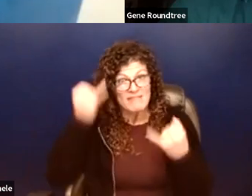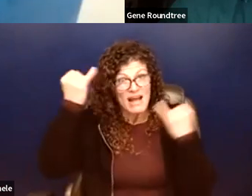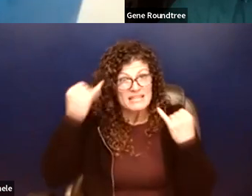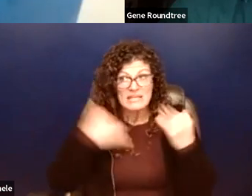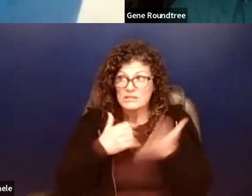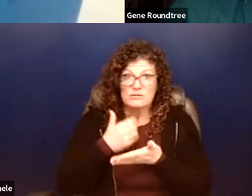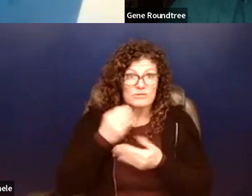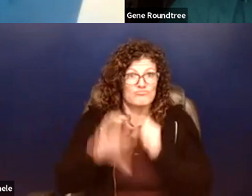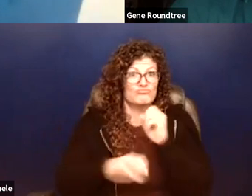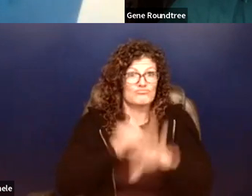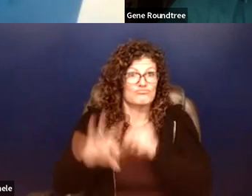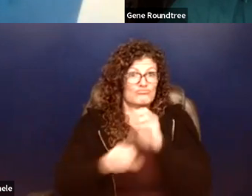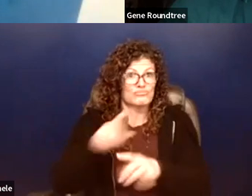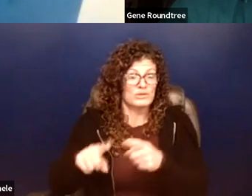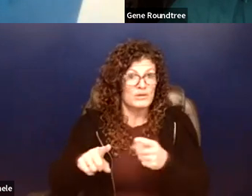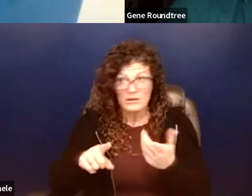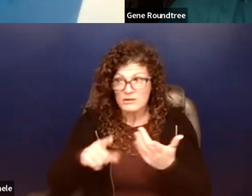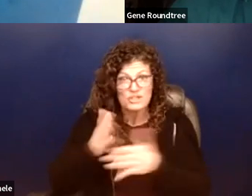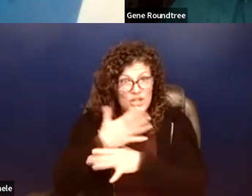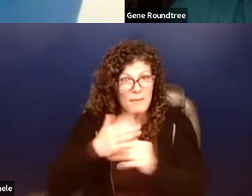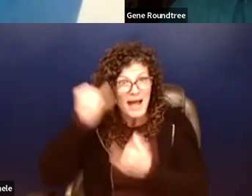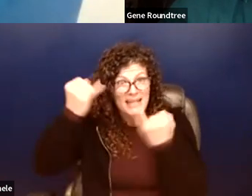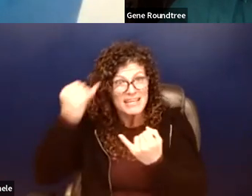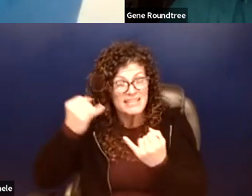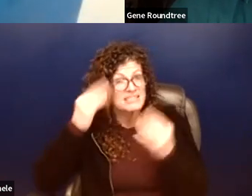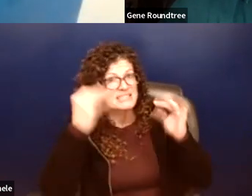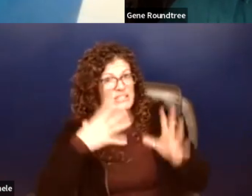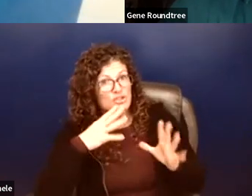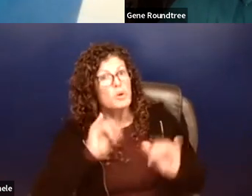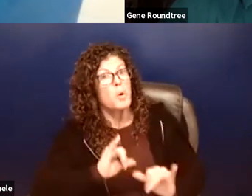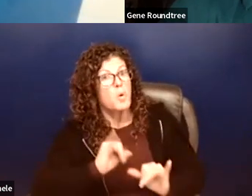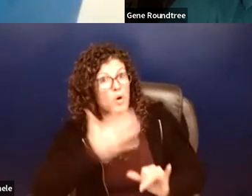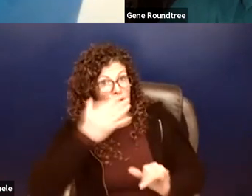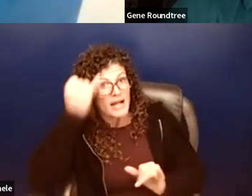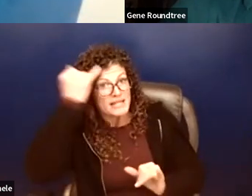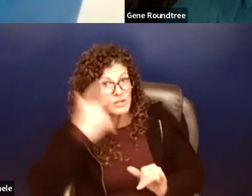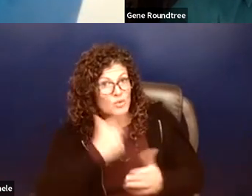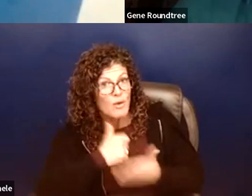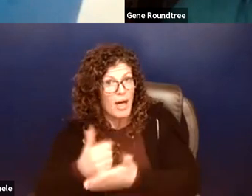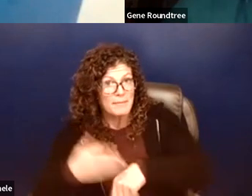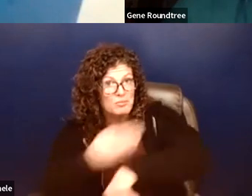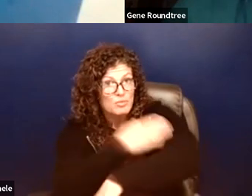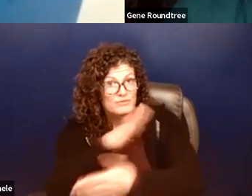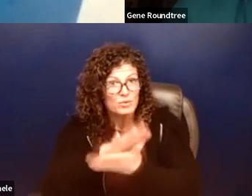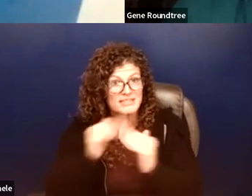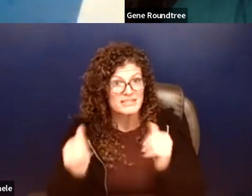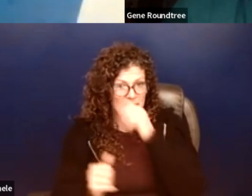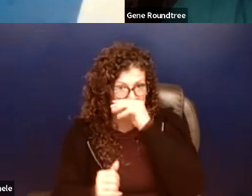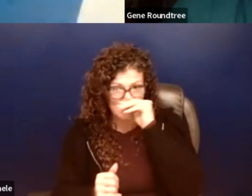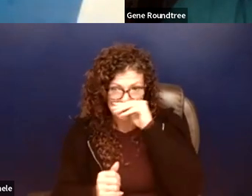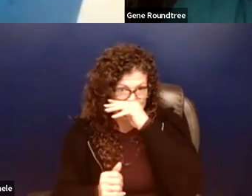I reached out to the teachers and they all have agreed. Those are great ideas that I have to improve the school system. Also, I